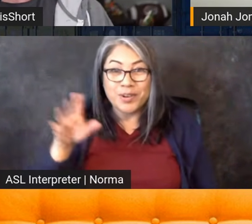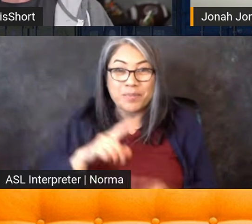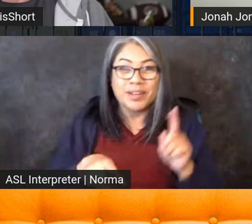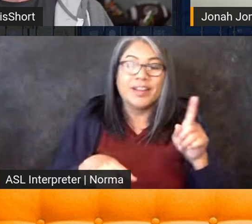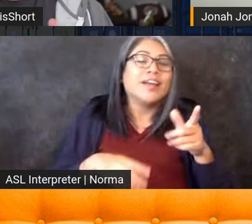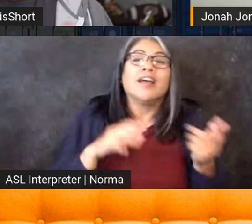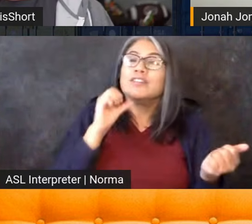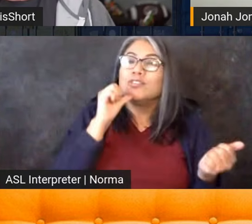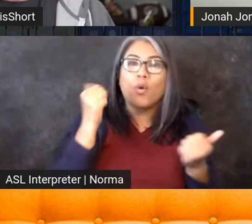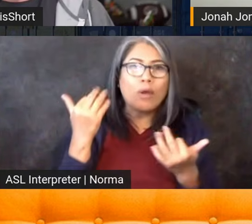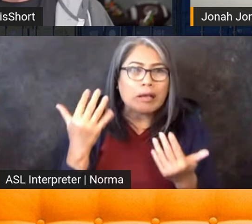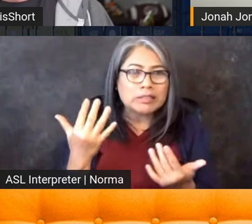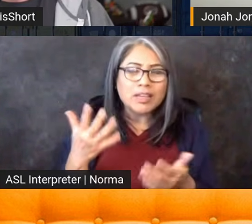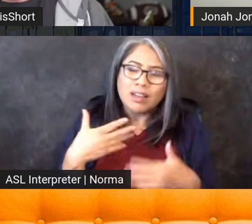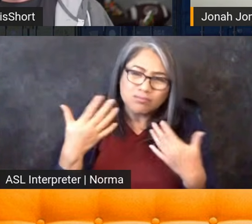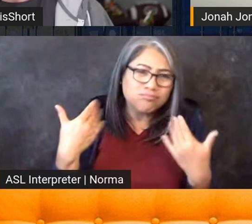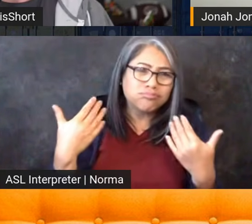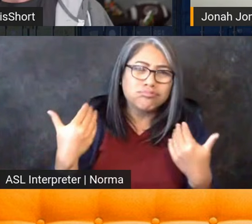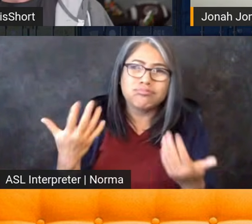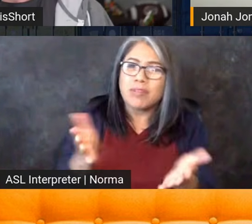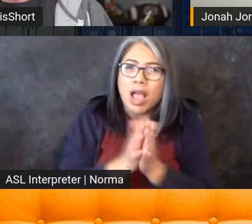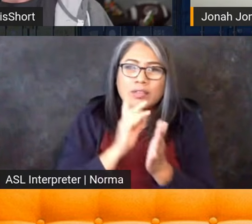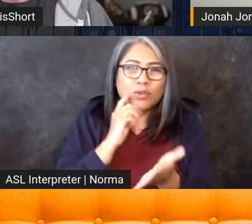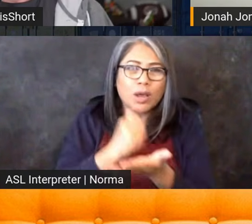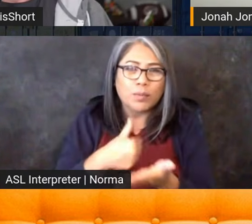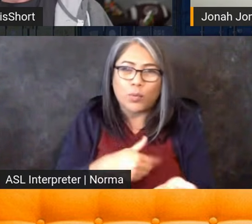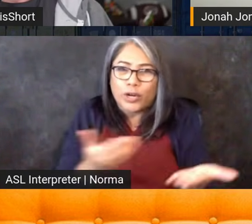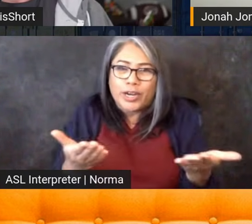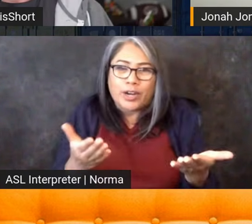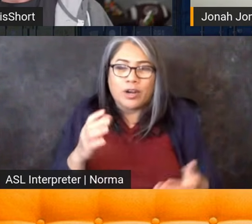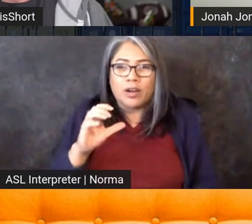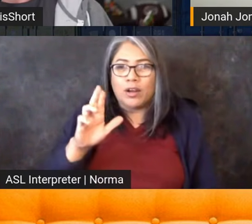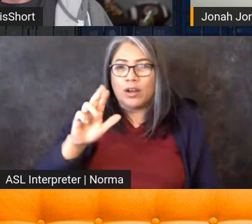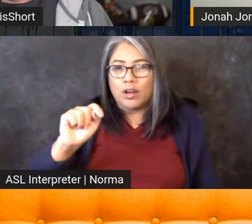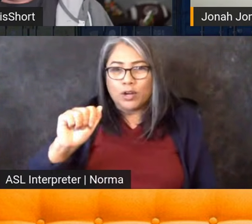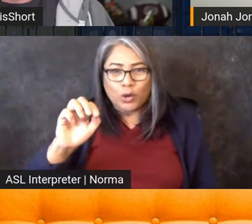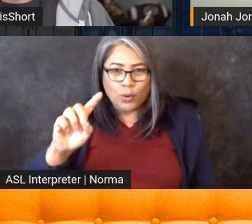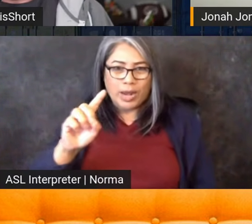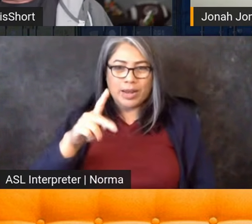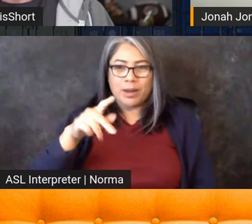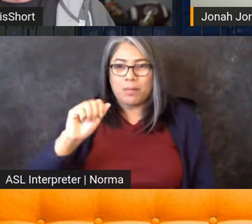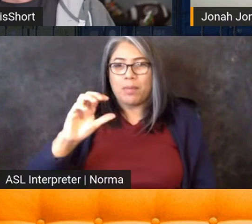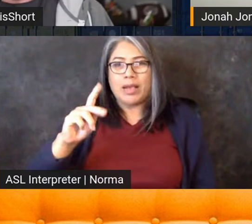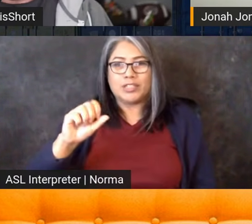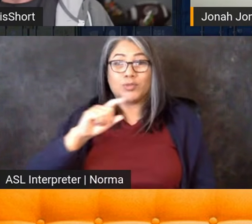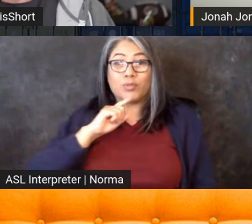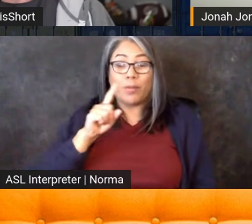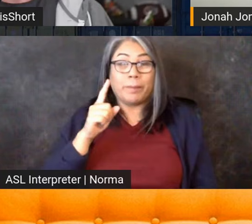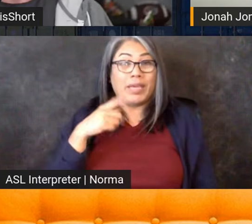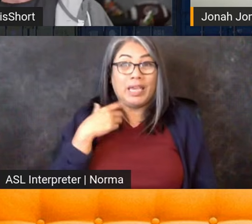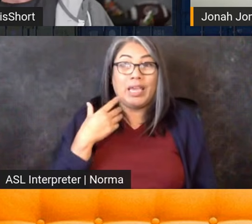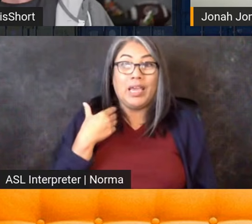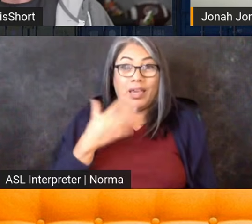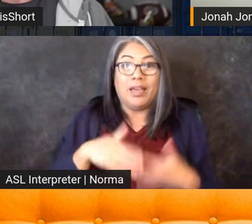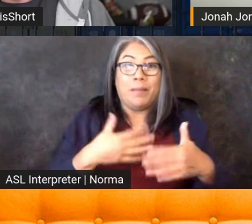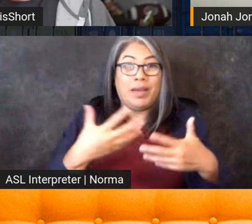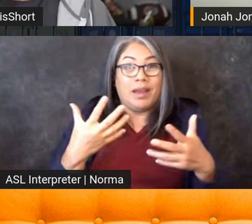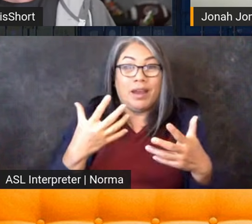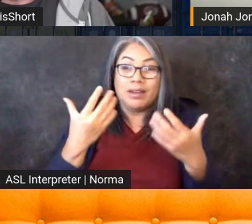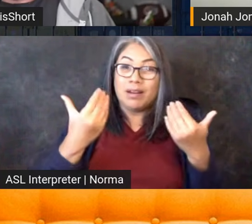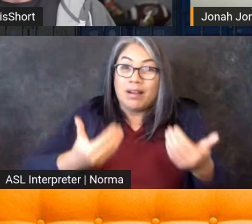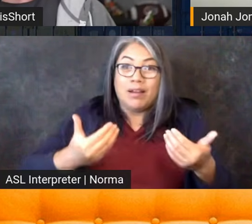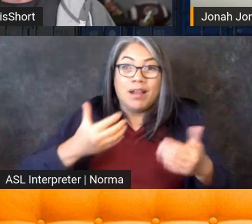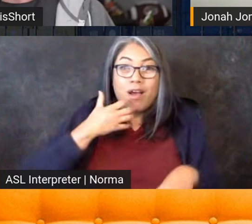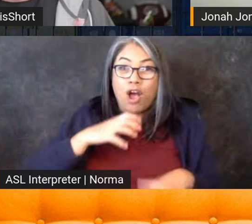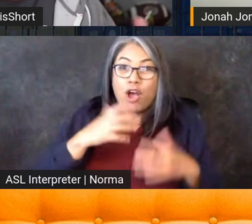for help. We're here. These curated packages are going to be coming pretty hot and heavy too. So yeah, like